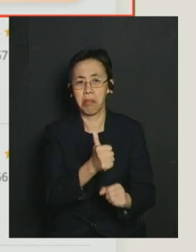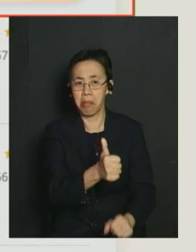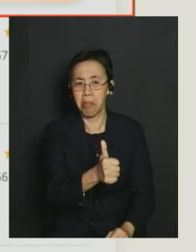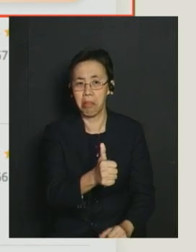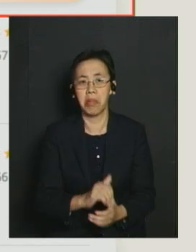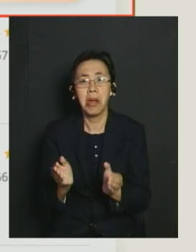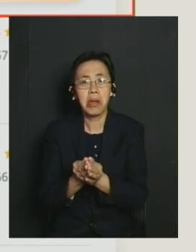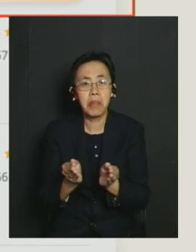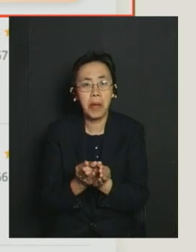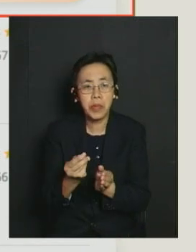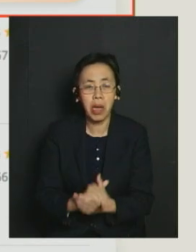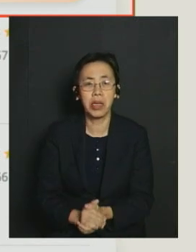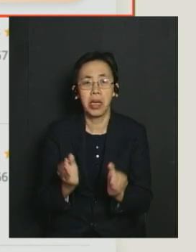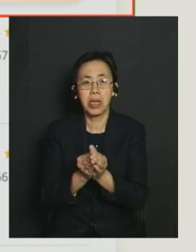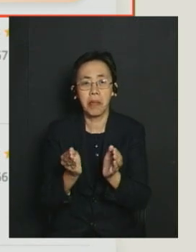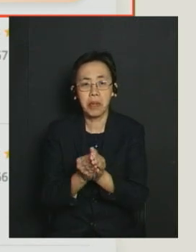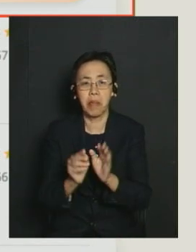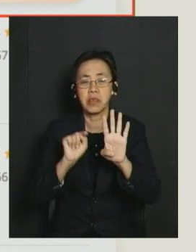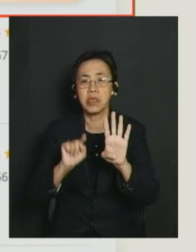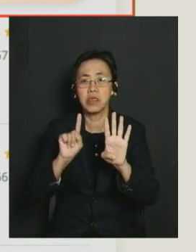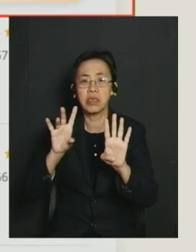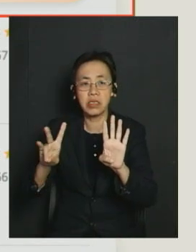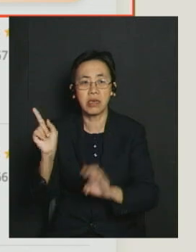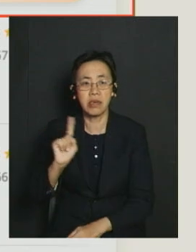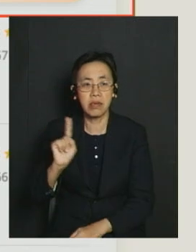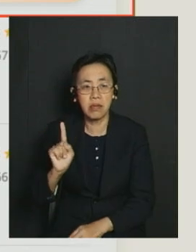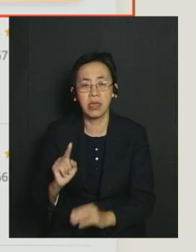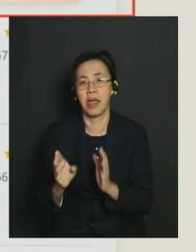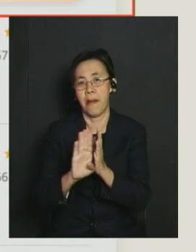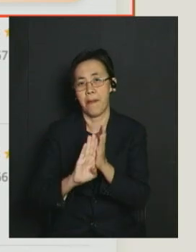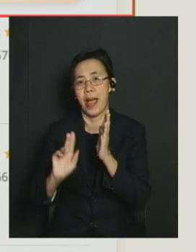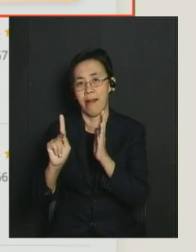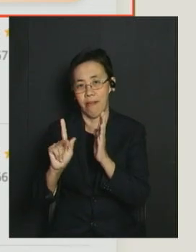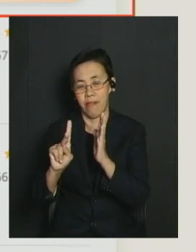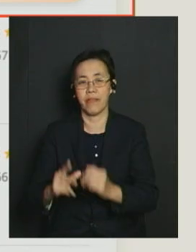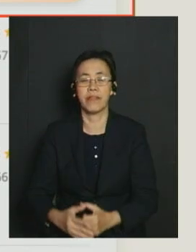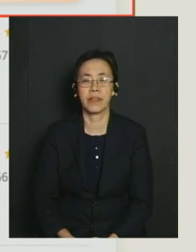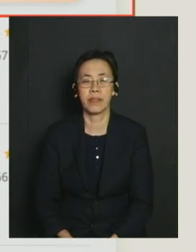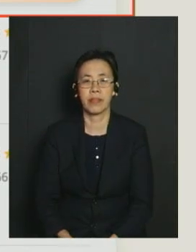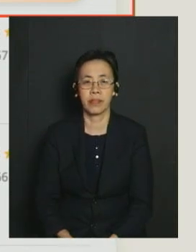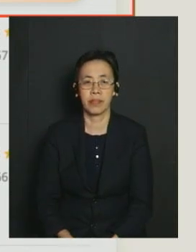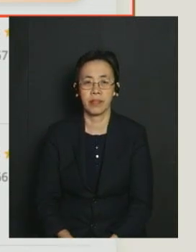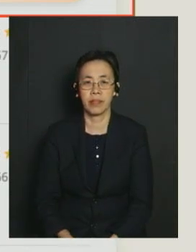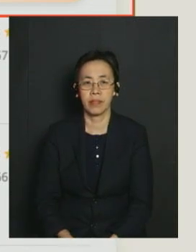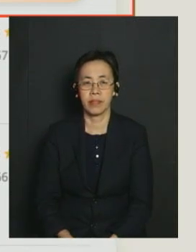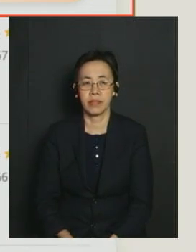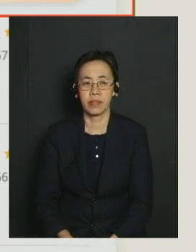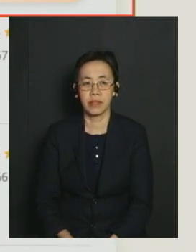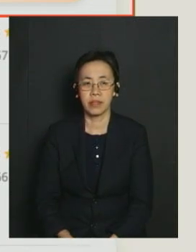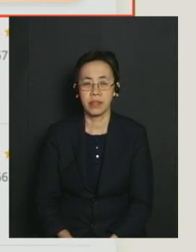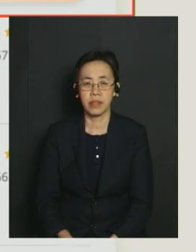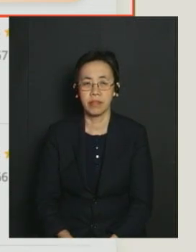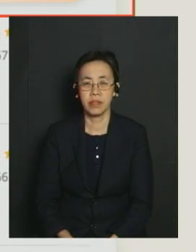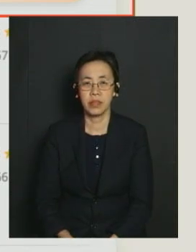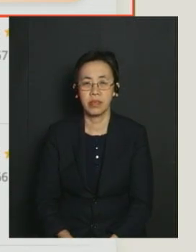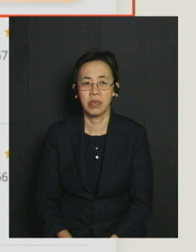4.17 is a Bangkok district, do it very well, and then the people rate, you know, and we can rank the 50 district from good